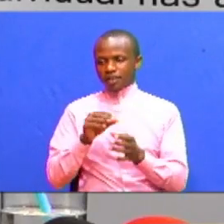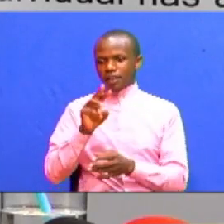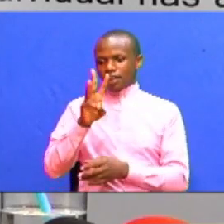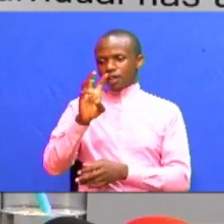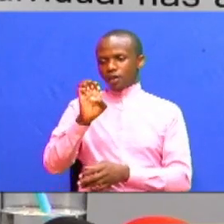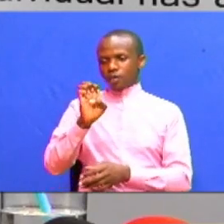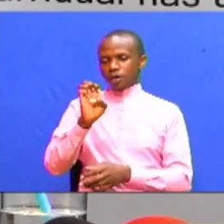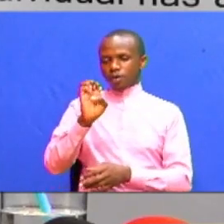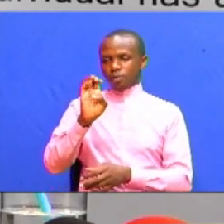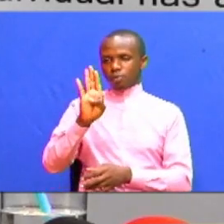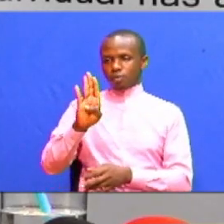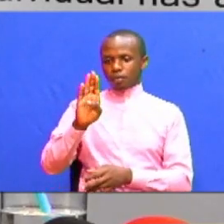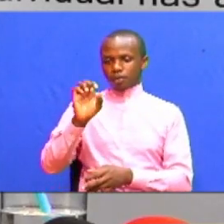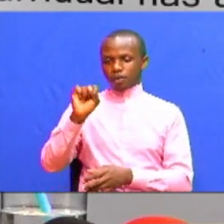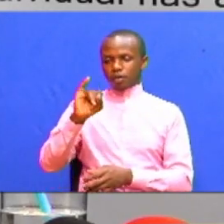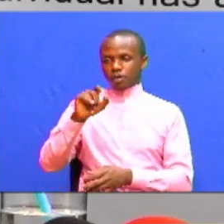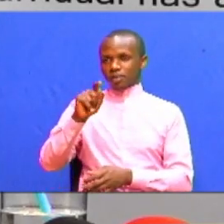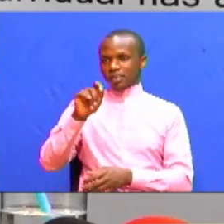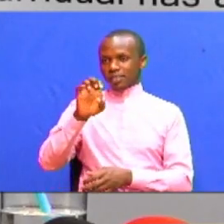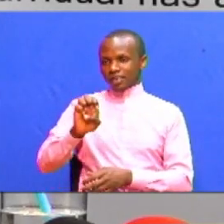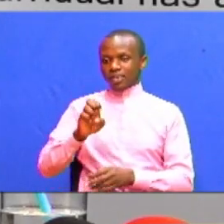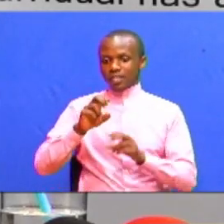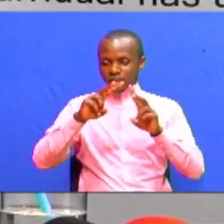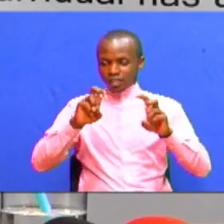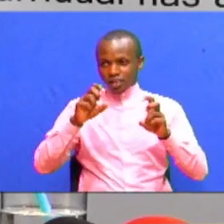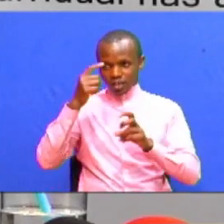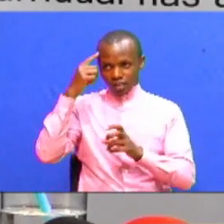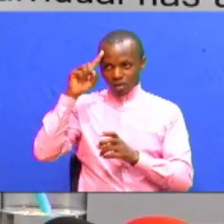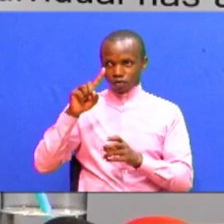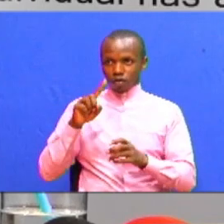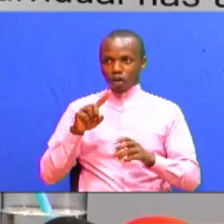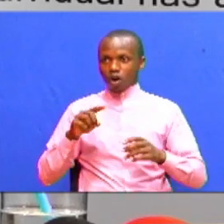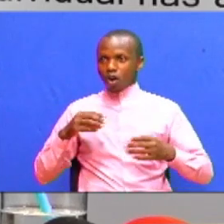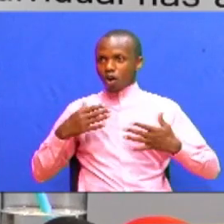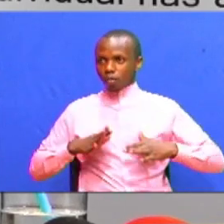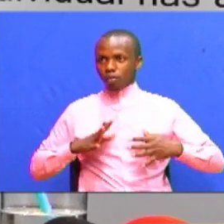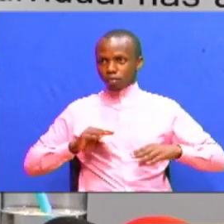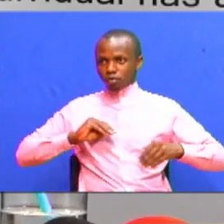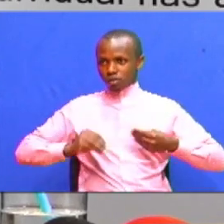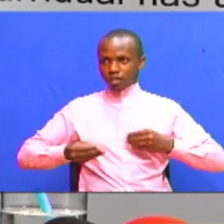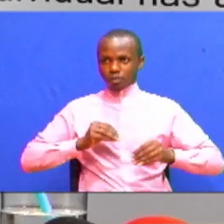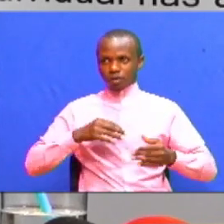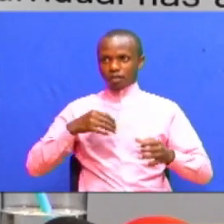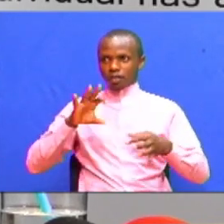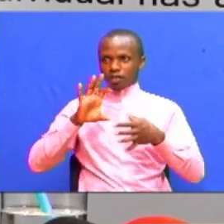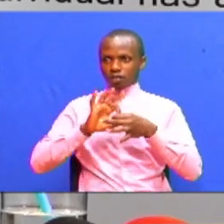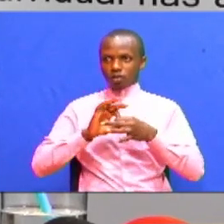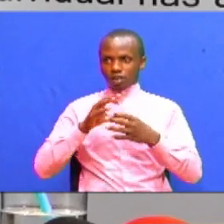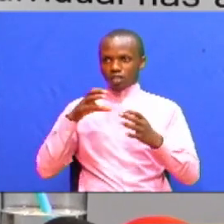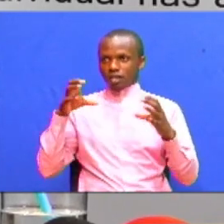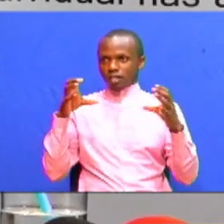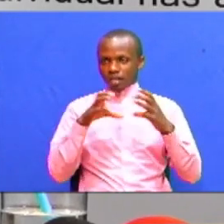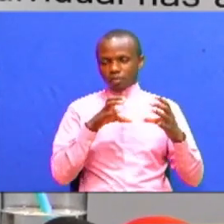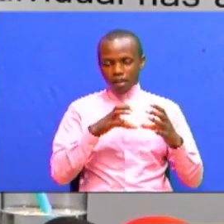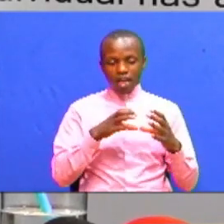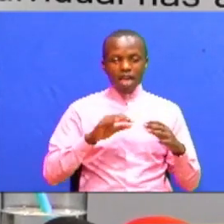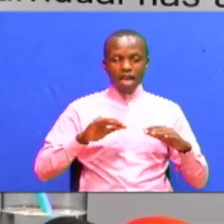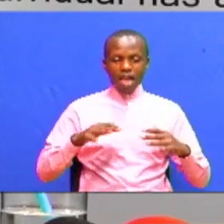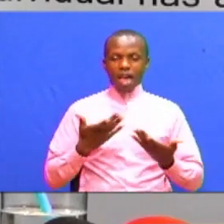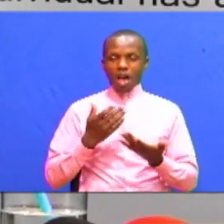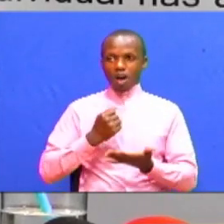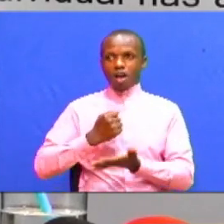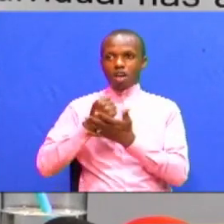better. So we are actively looking for talent with disabilities to join the company and help to make more inclusive products that work great